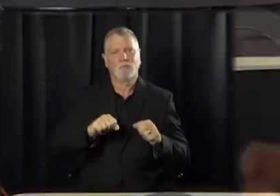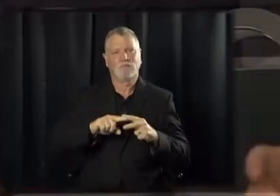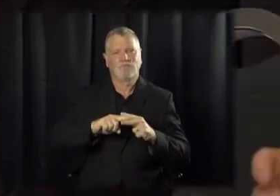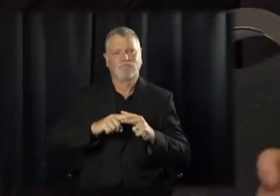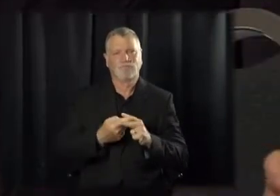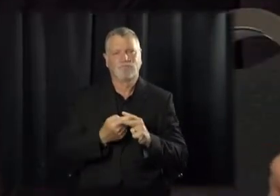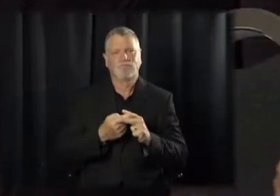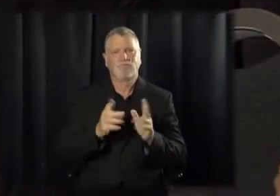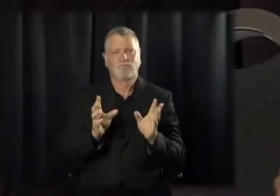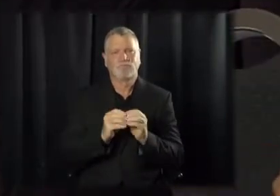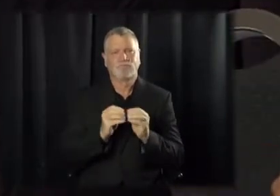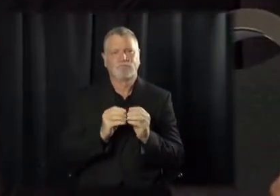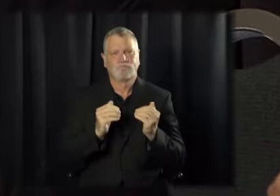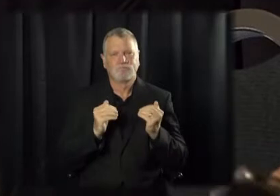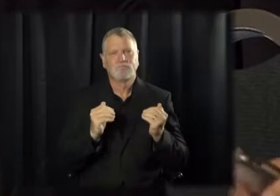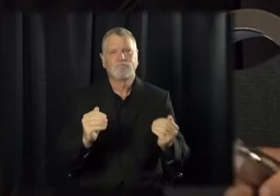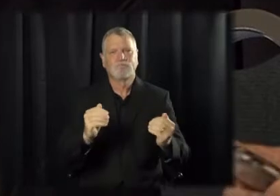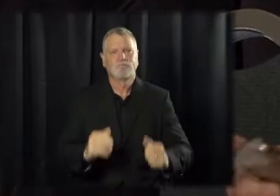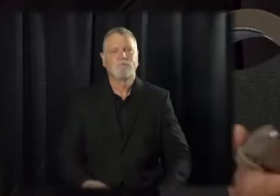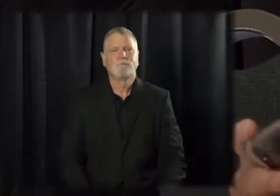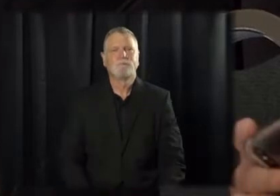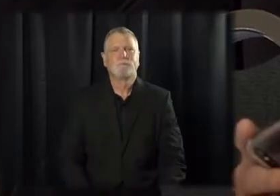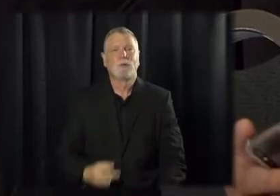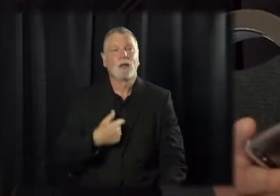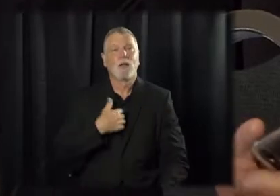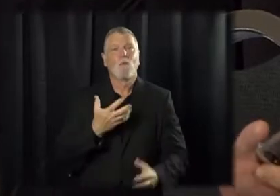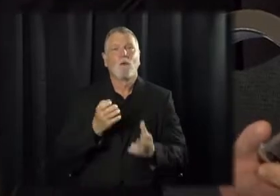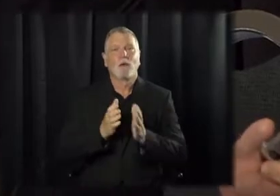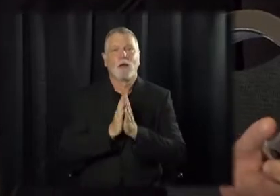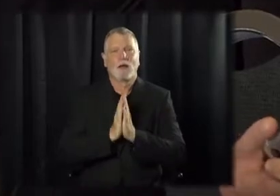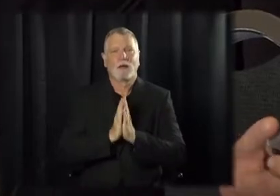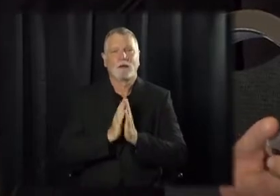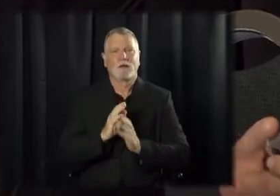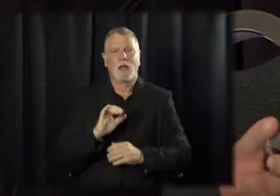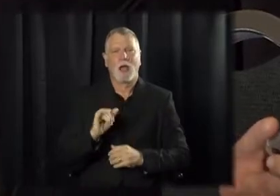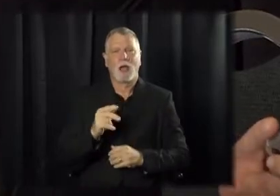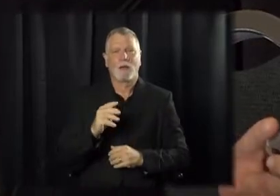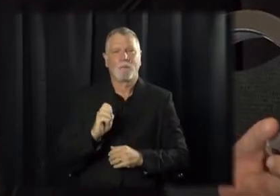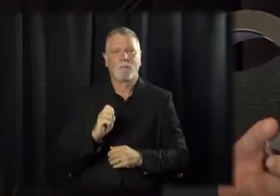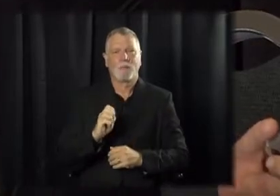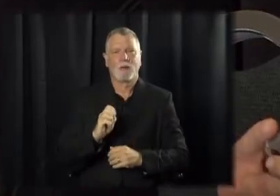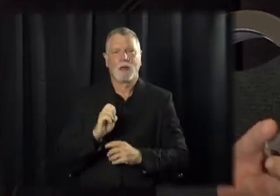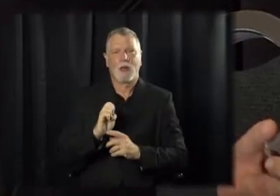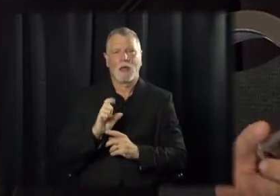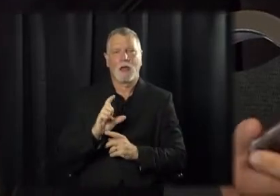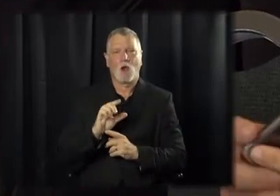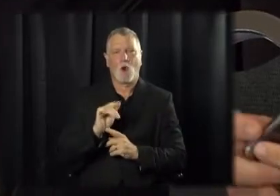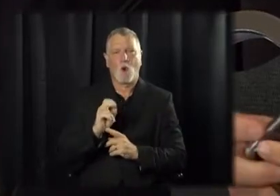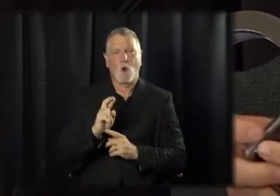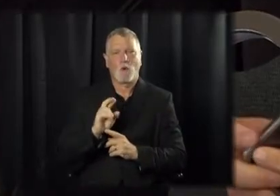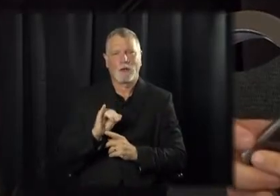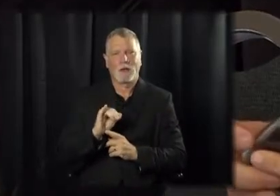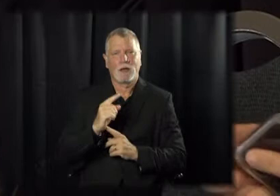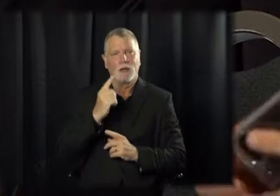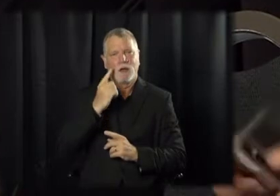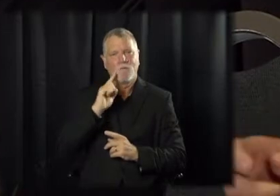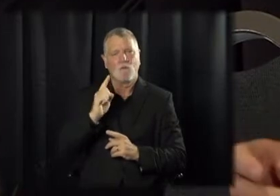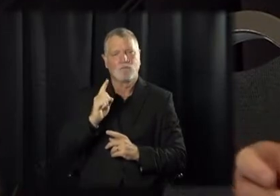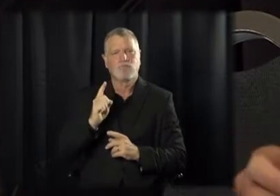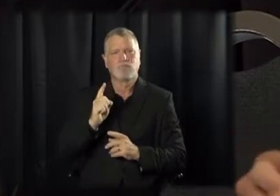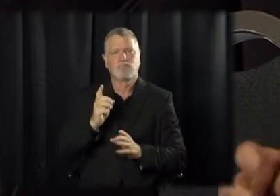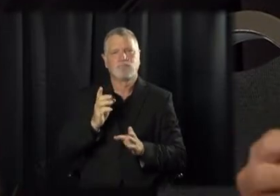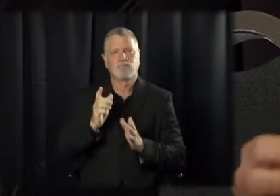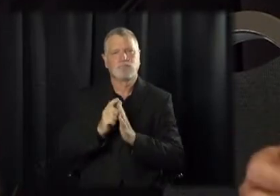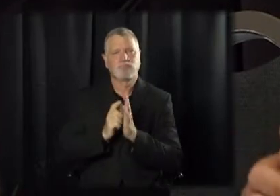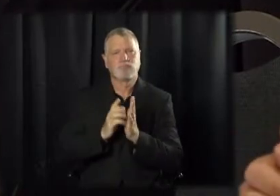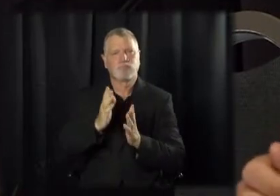the meeting to order. I'd like to ask Mr. Jaime El Khoury, our General Counsel, if you would,